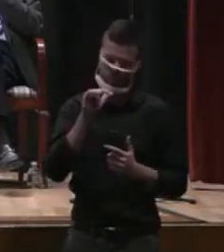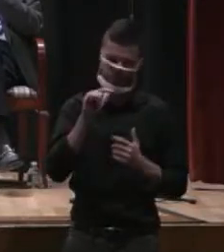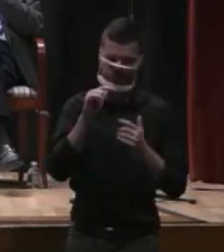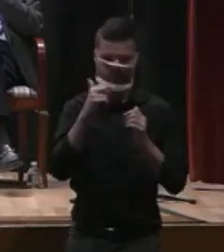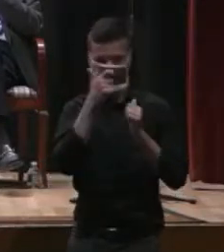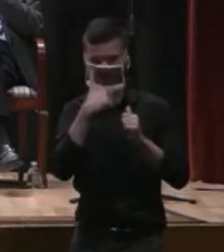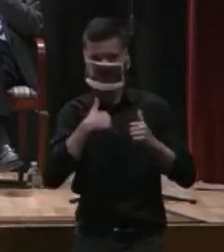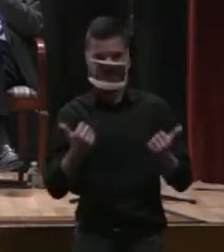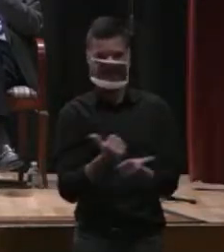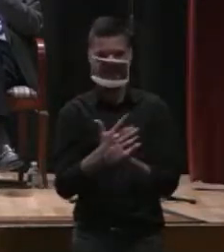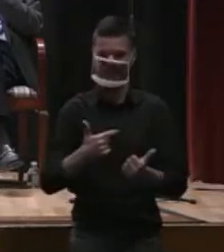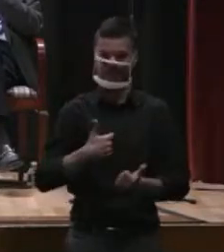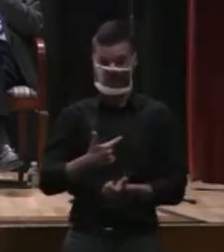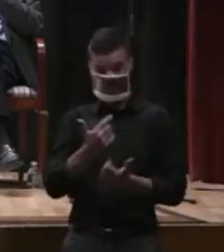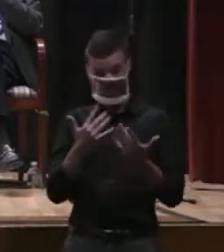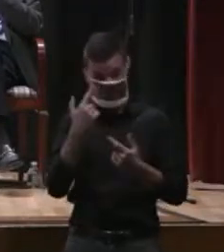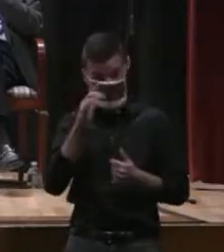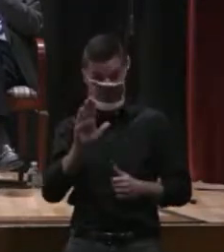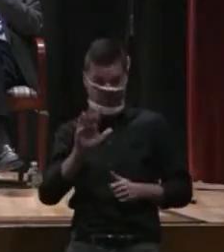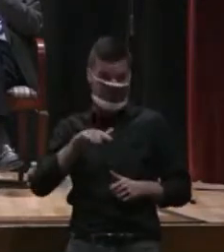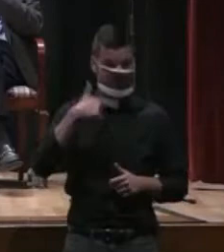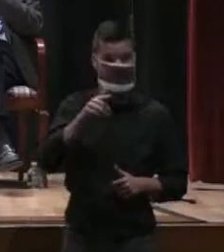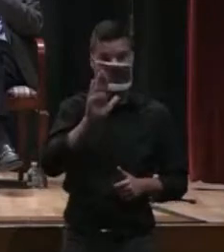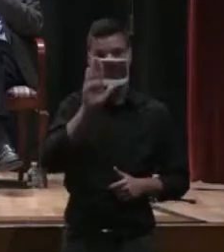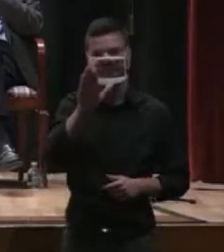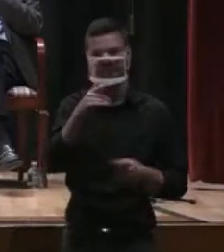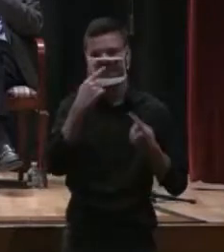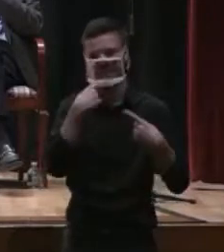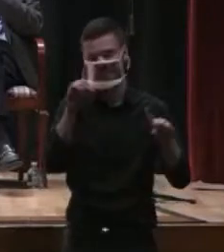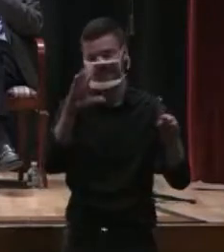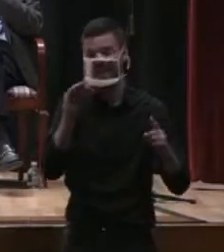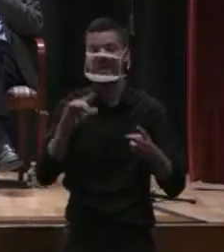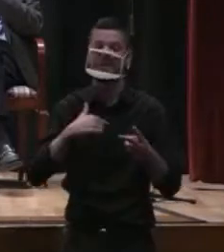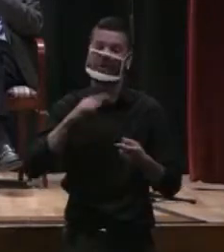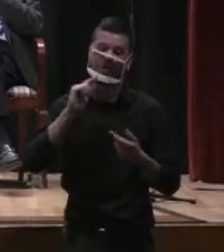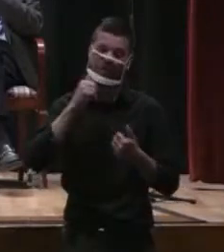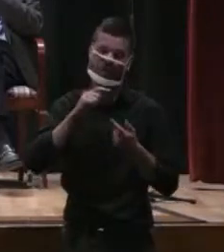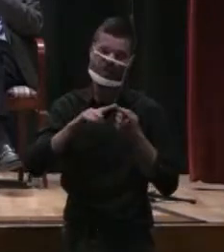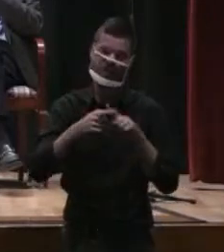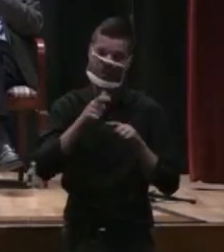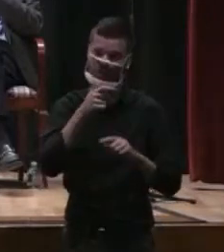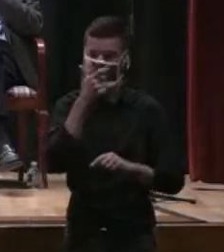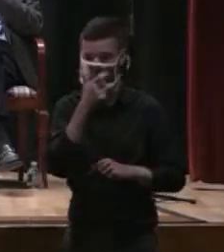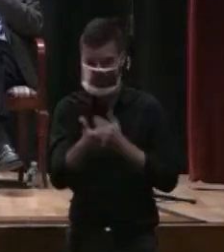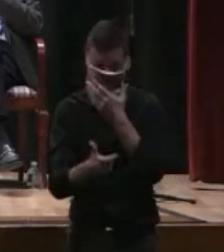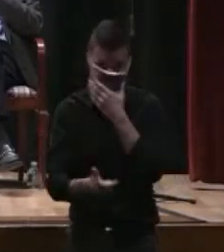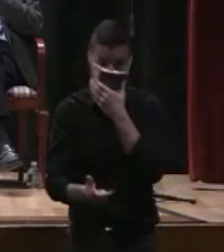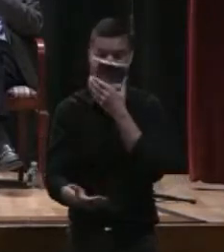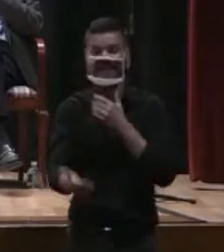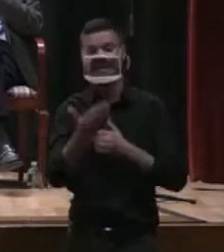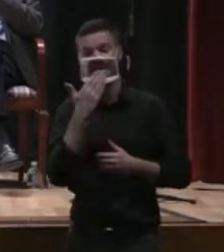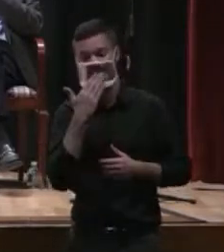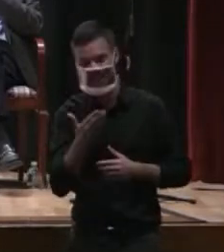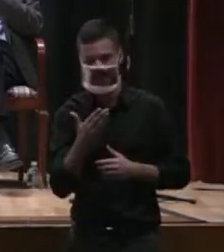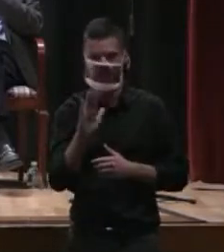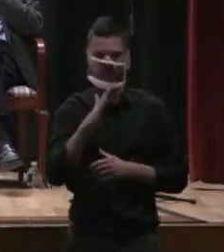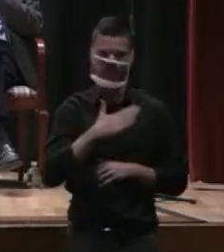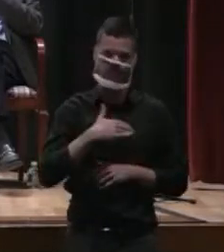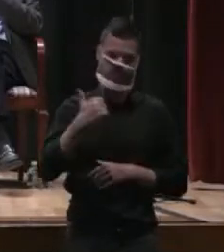your educational success stories. And to my girlfriend who was watching, thank you for being a daily